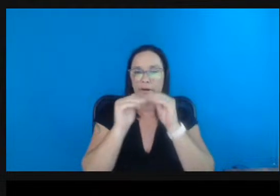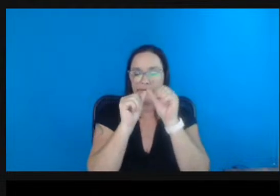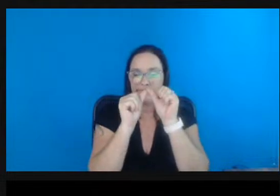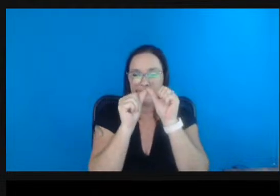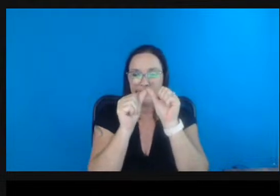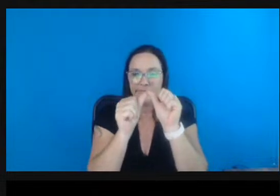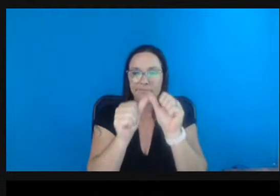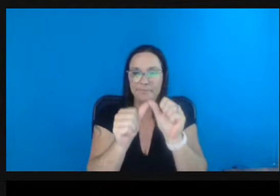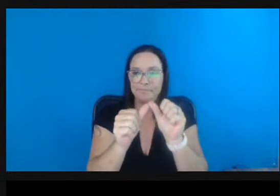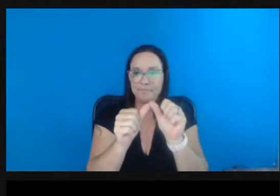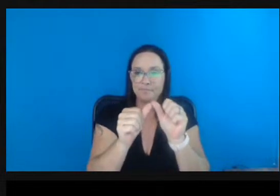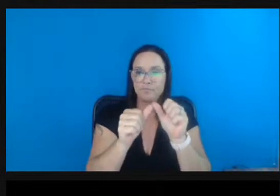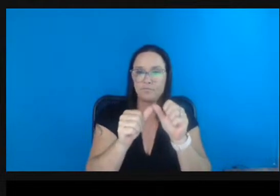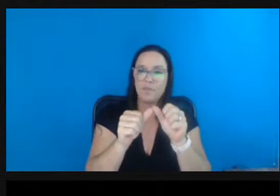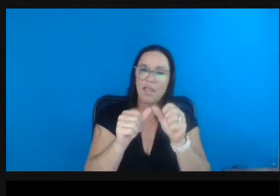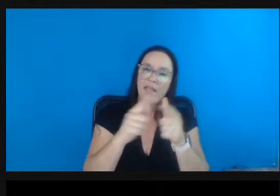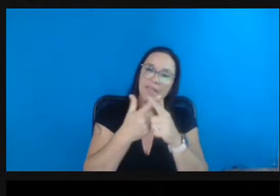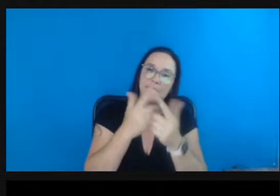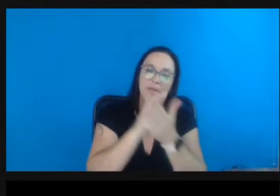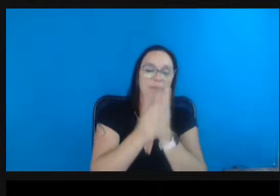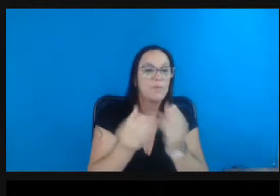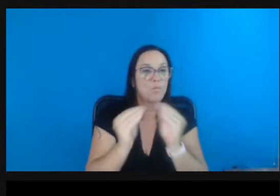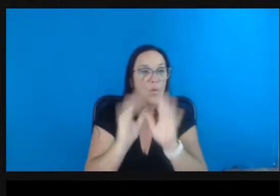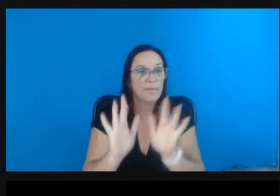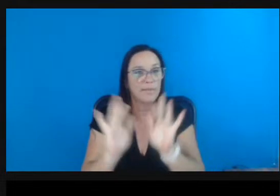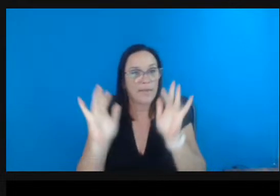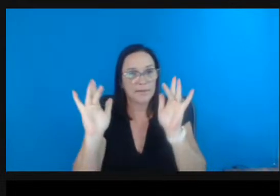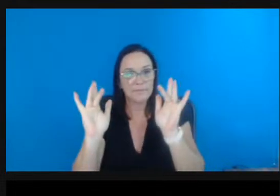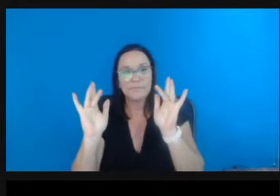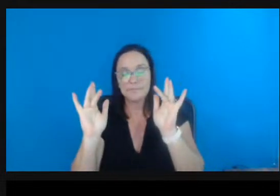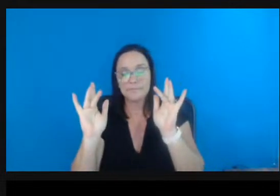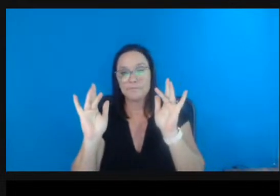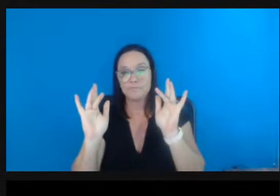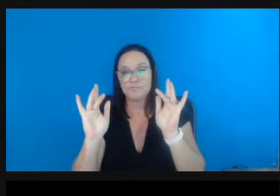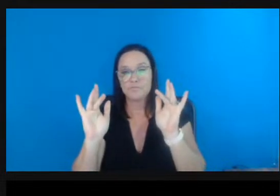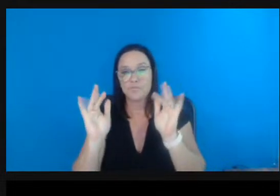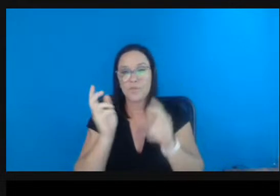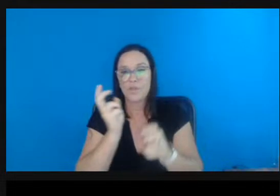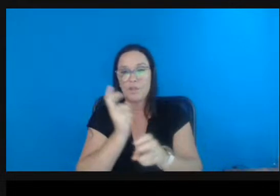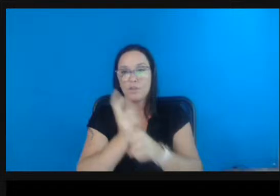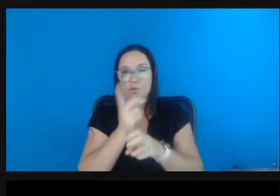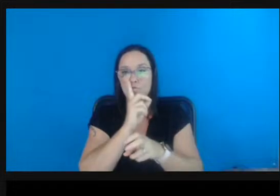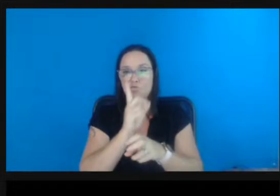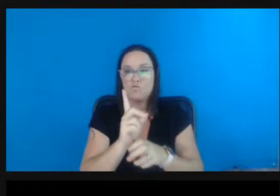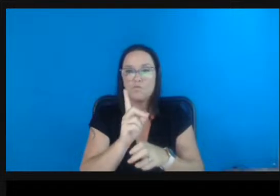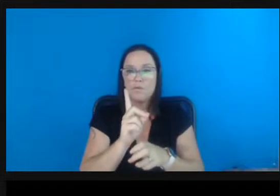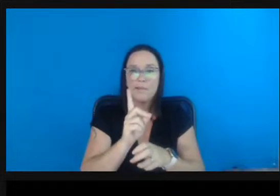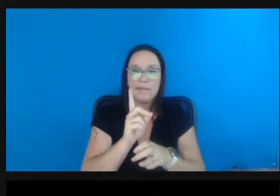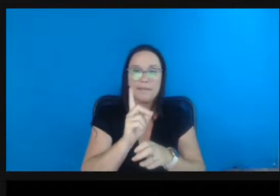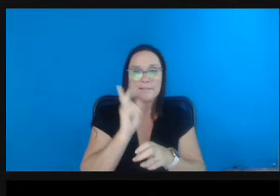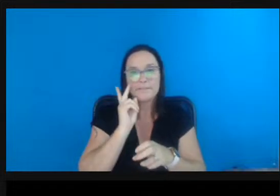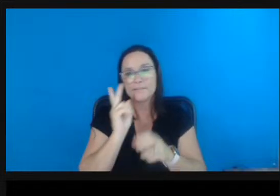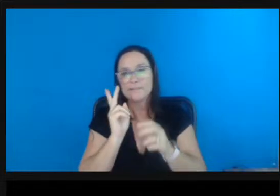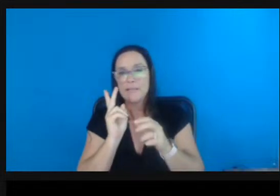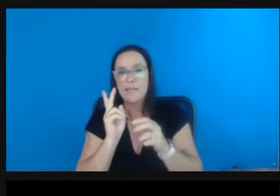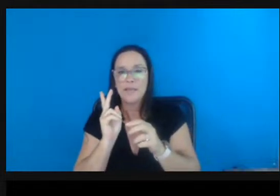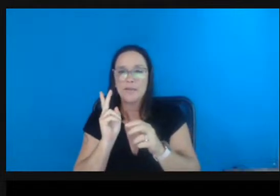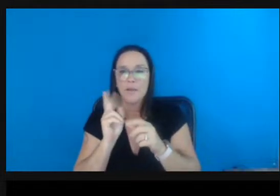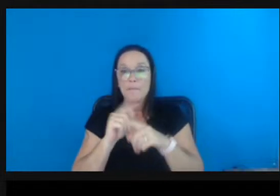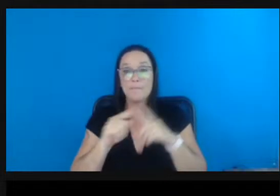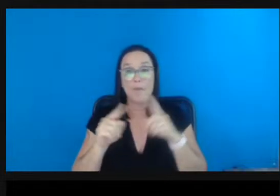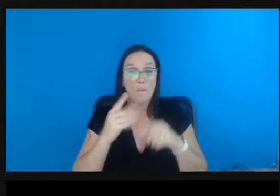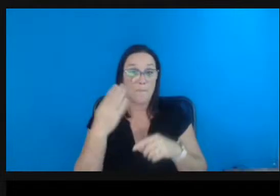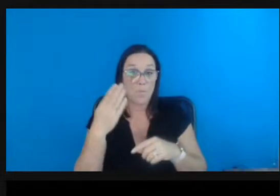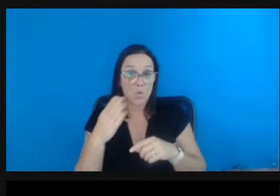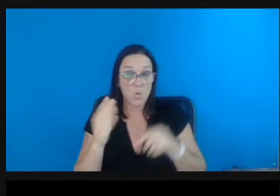lighter, but hard to really eyeball that, maybe a little bit here. If you look at the blue zone, though, it's a little